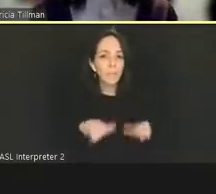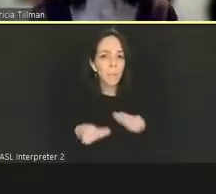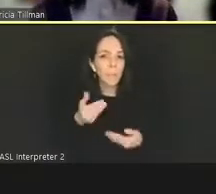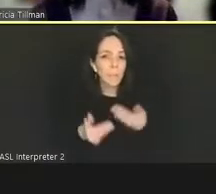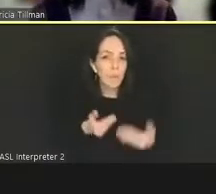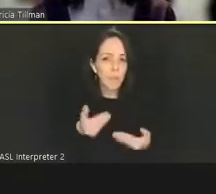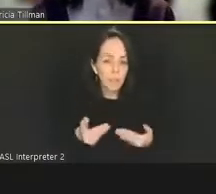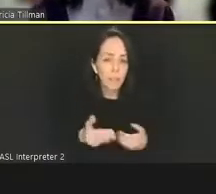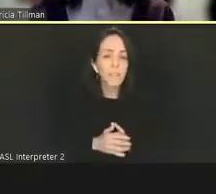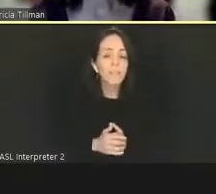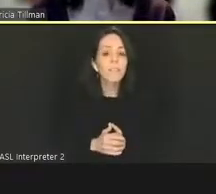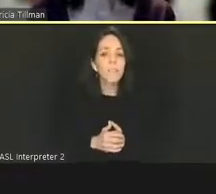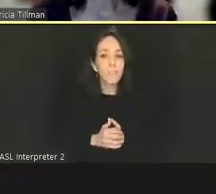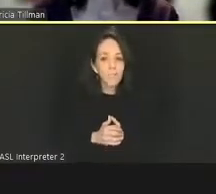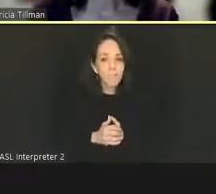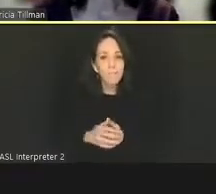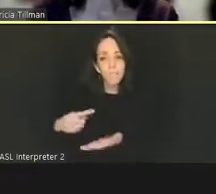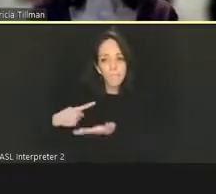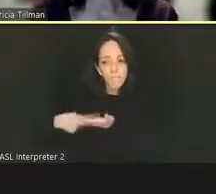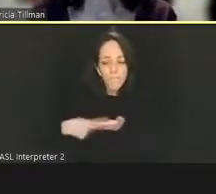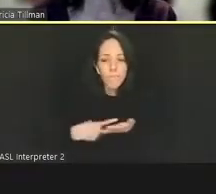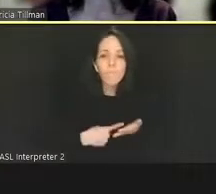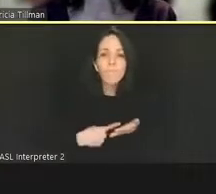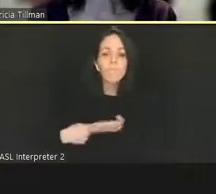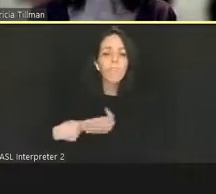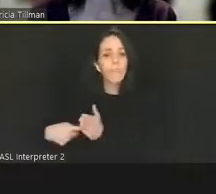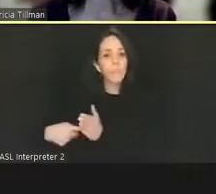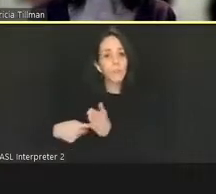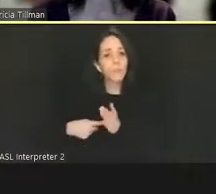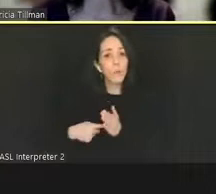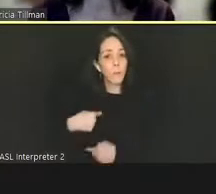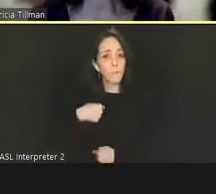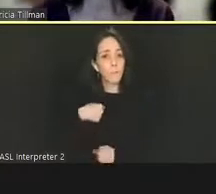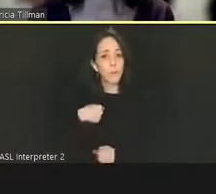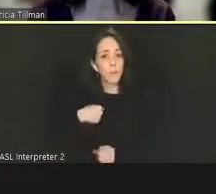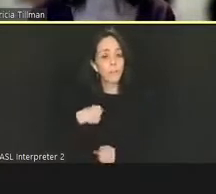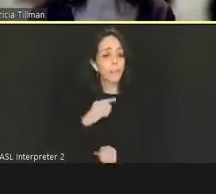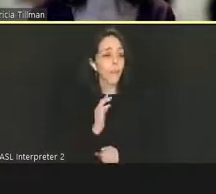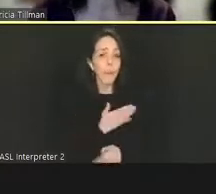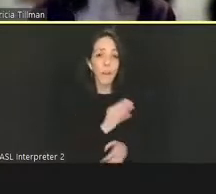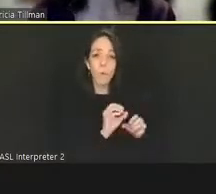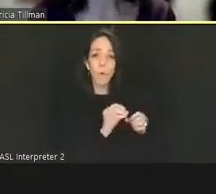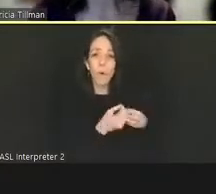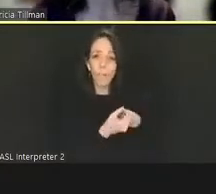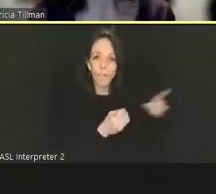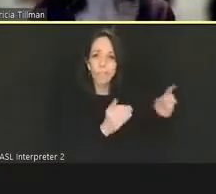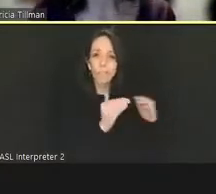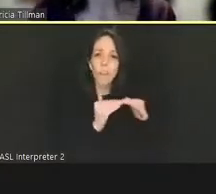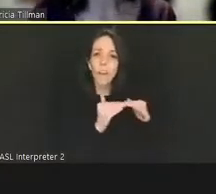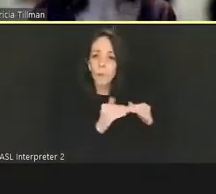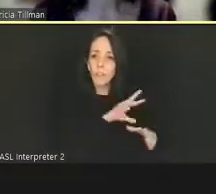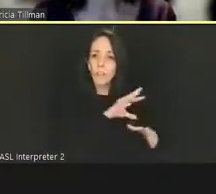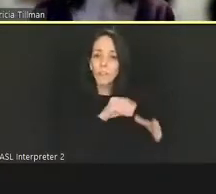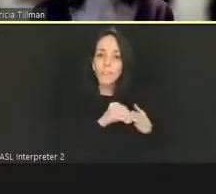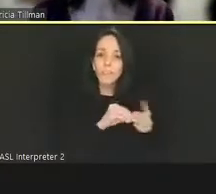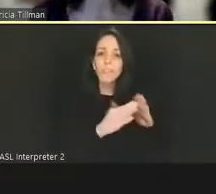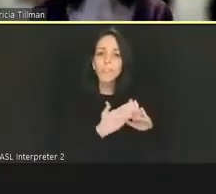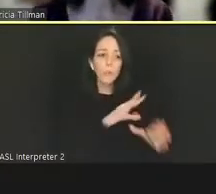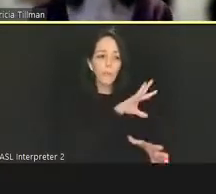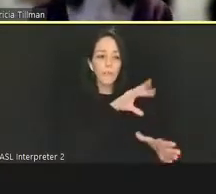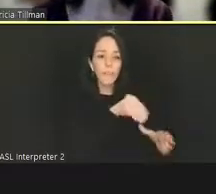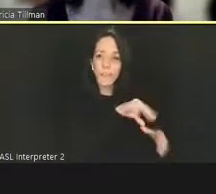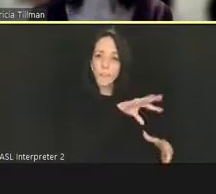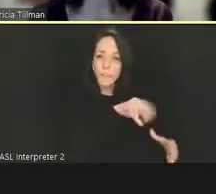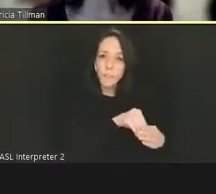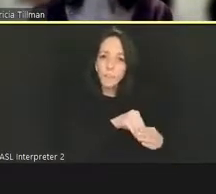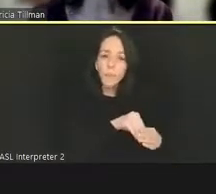they directed me and our Office of Equity, Inclusion, and Community Engagement to develop a